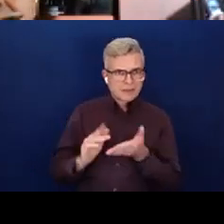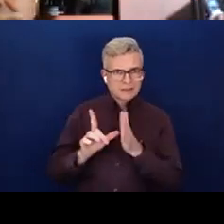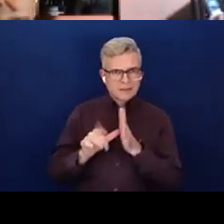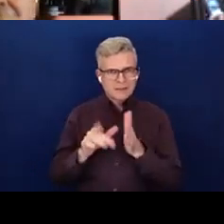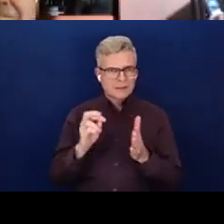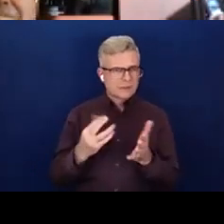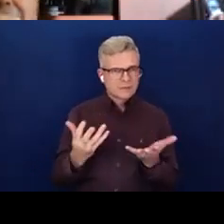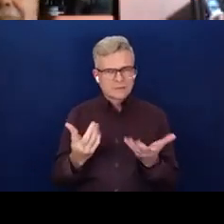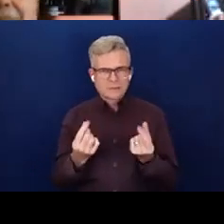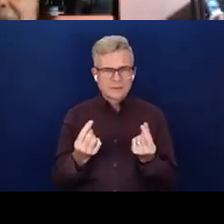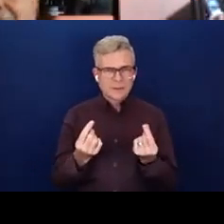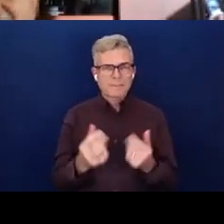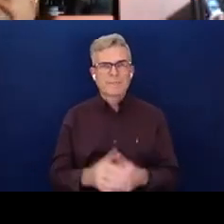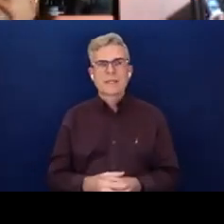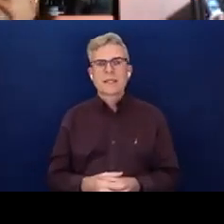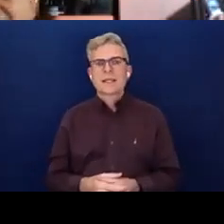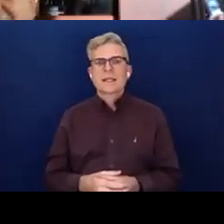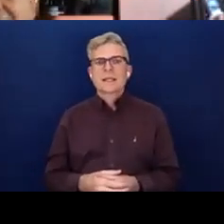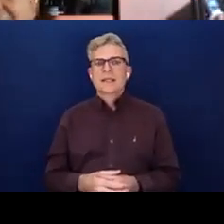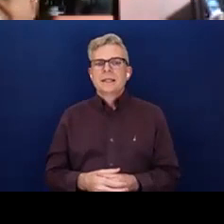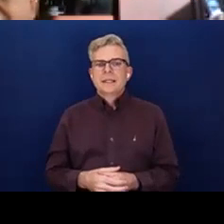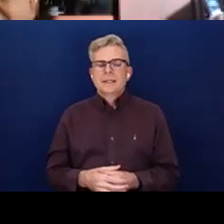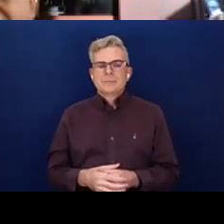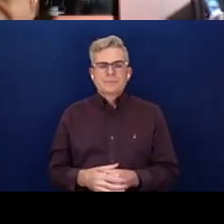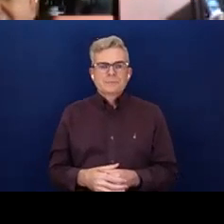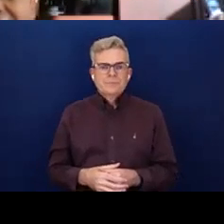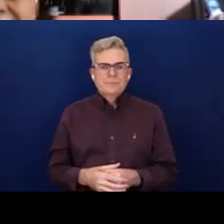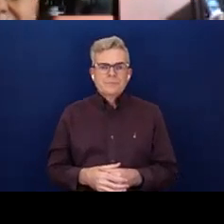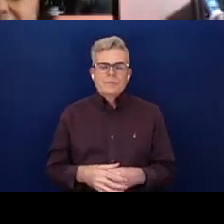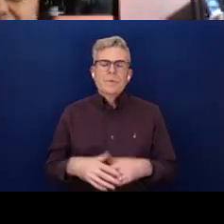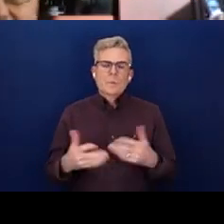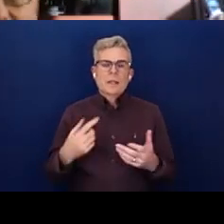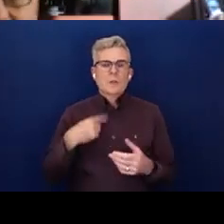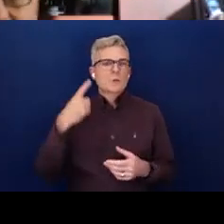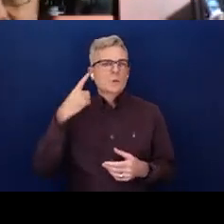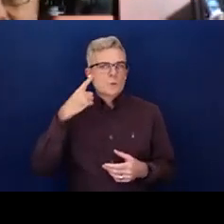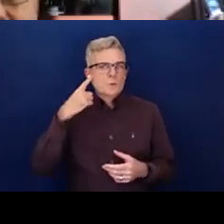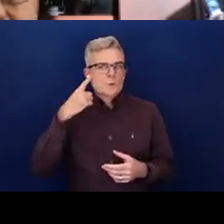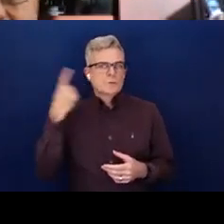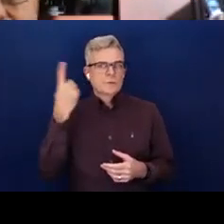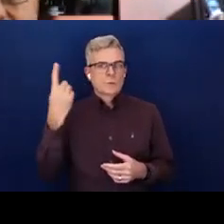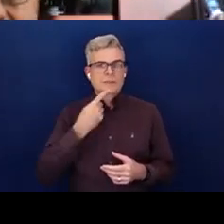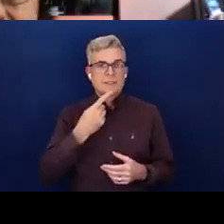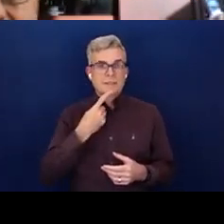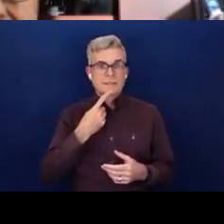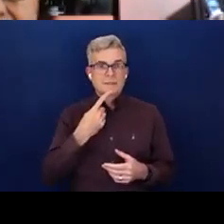Not right now, are the mRNA vaccines. Yeah, I mean, I heard someone say there's not a lot of vaccine out there.